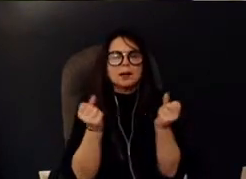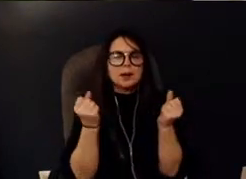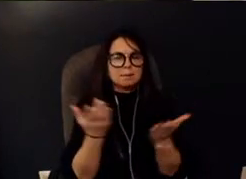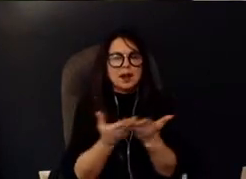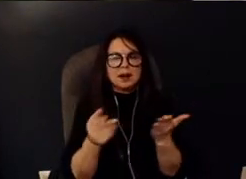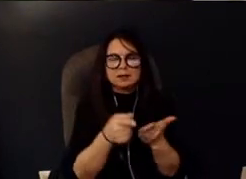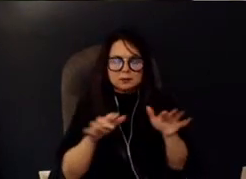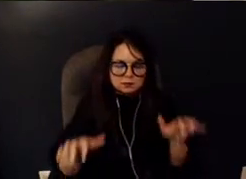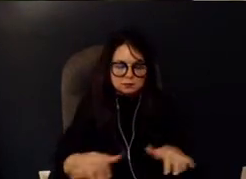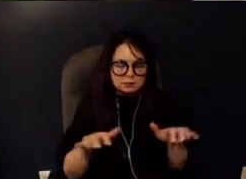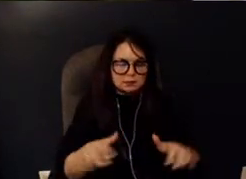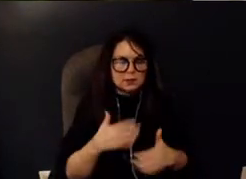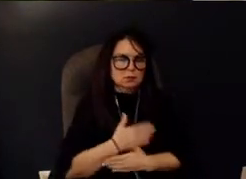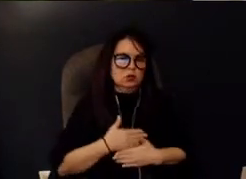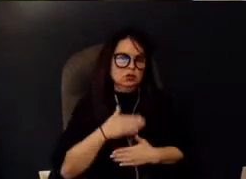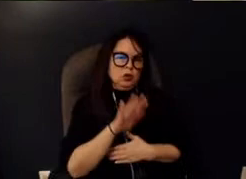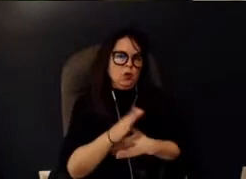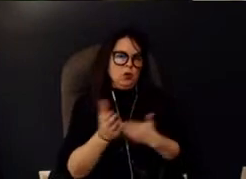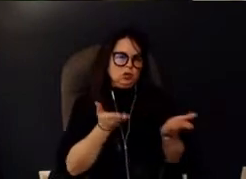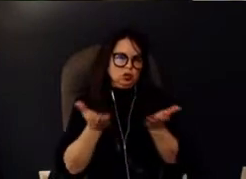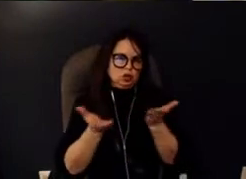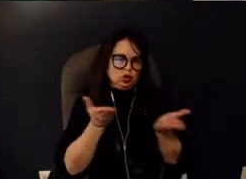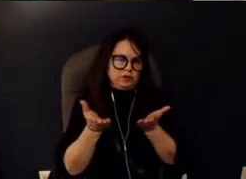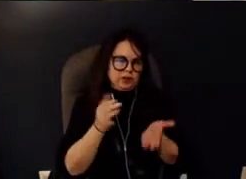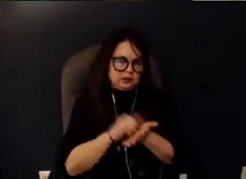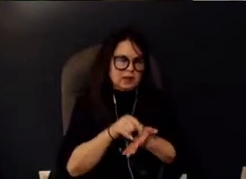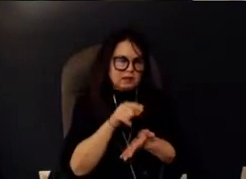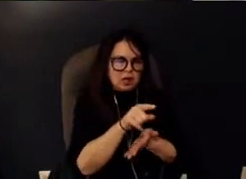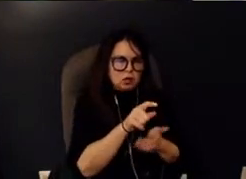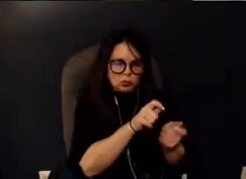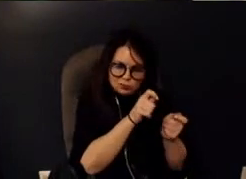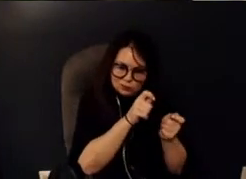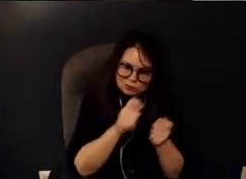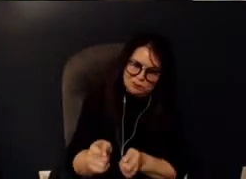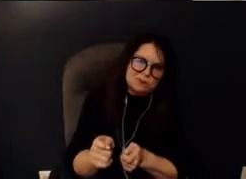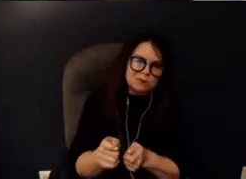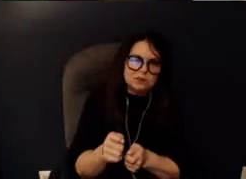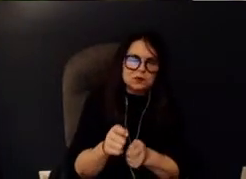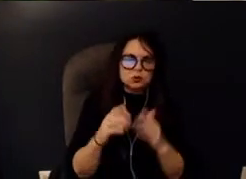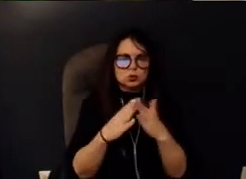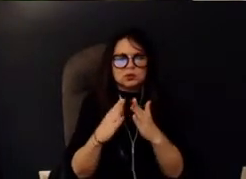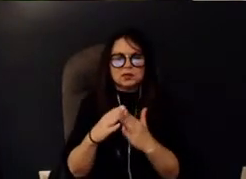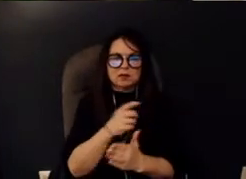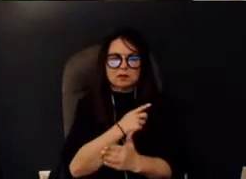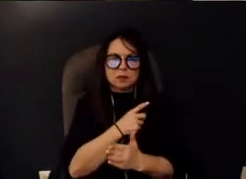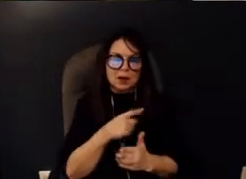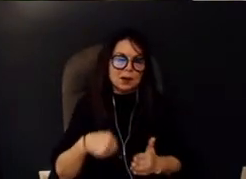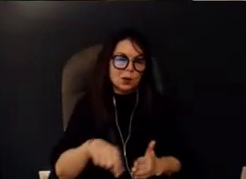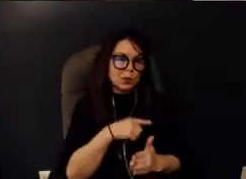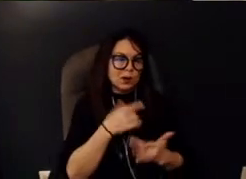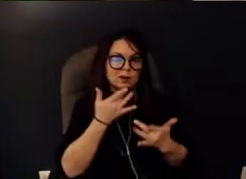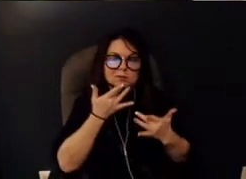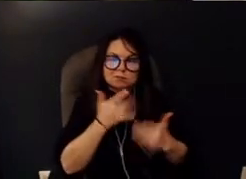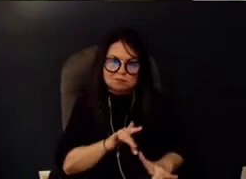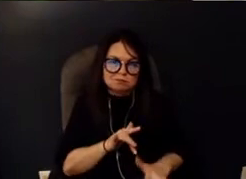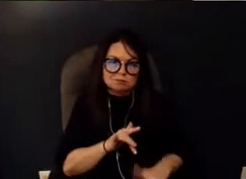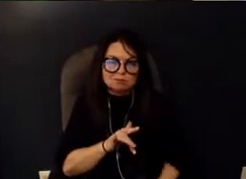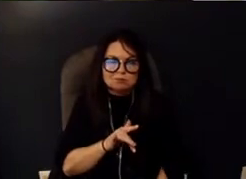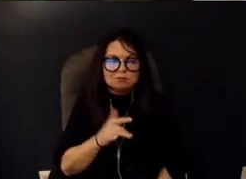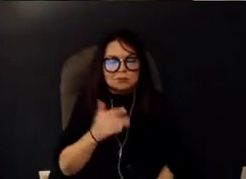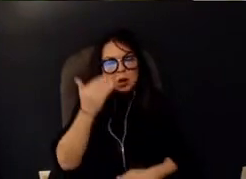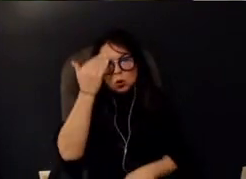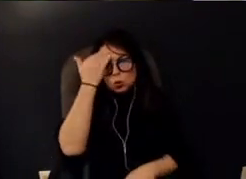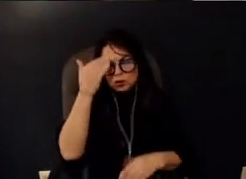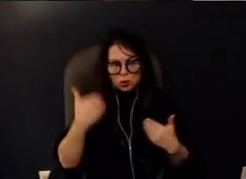you have given to the city of Minneapolis. We are very, very fortunate. I know that this has been an incredibly challenging